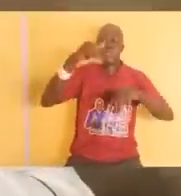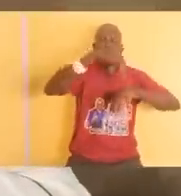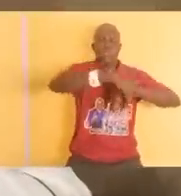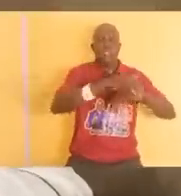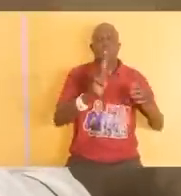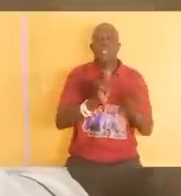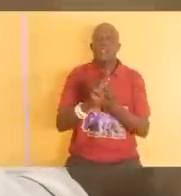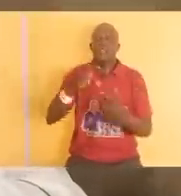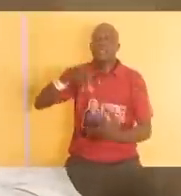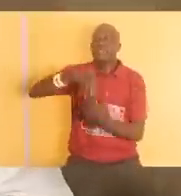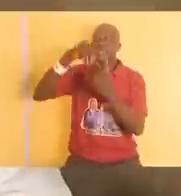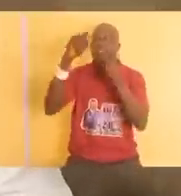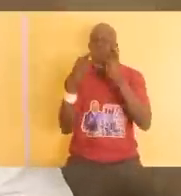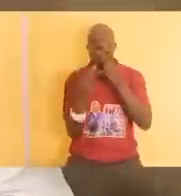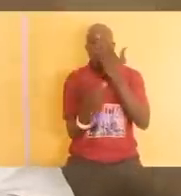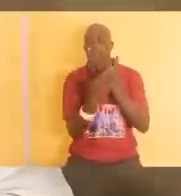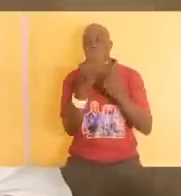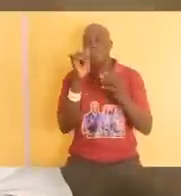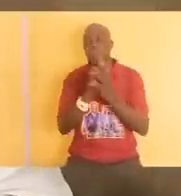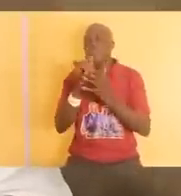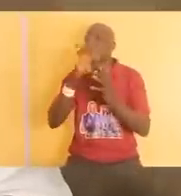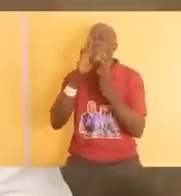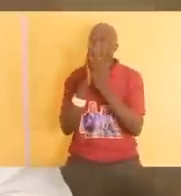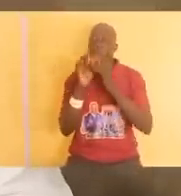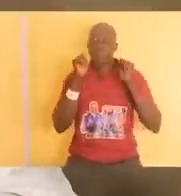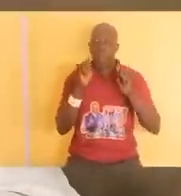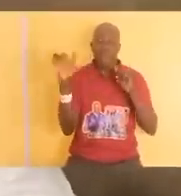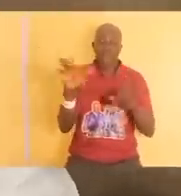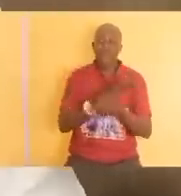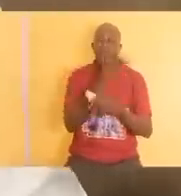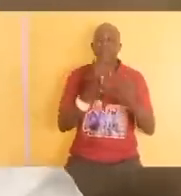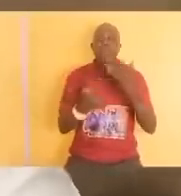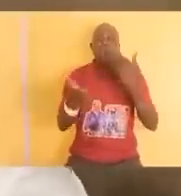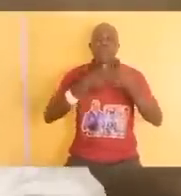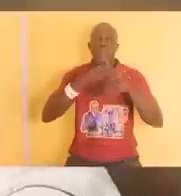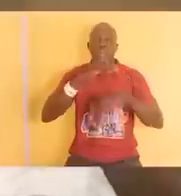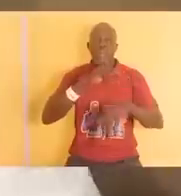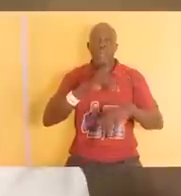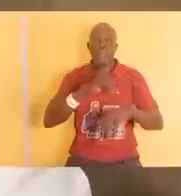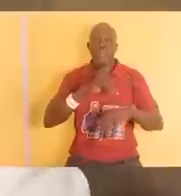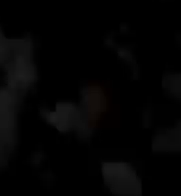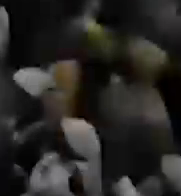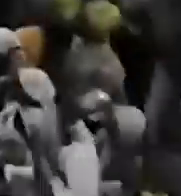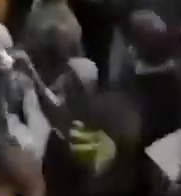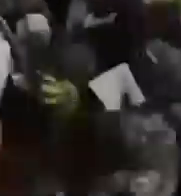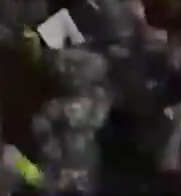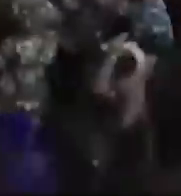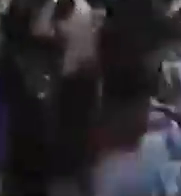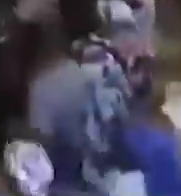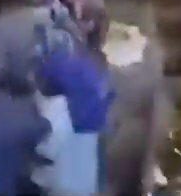Tonight, I can say I draw one. There's special prayer. Okay, man, me agbara. Must be powerful. I'm coming back.